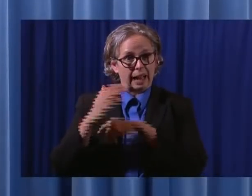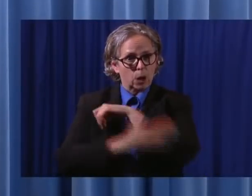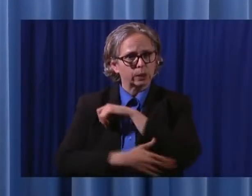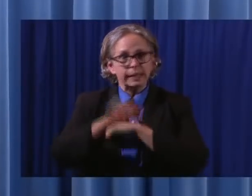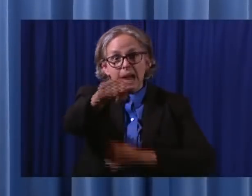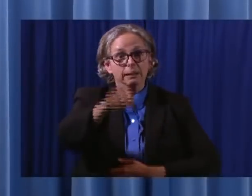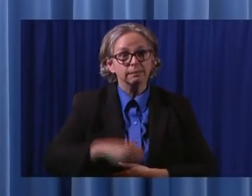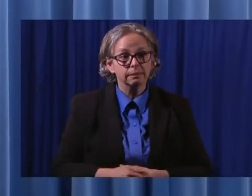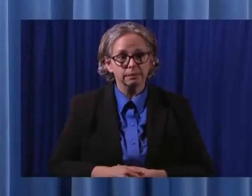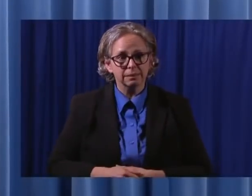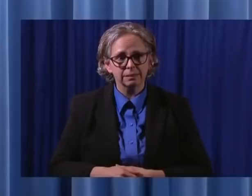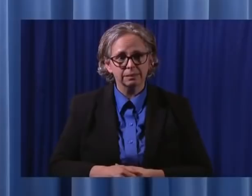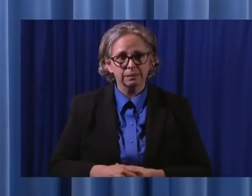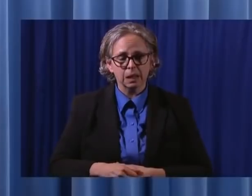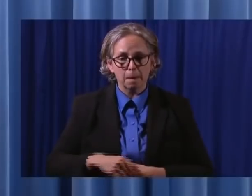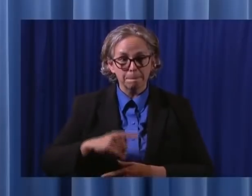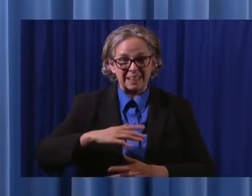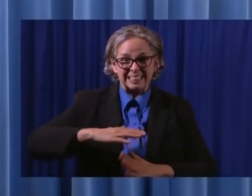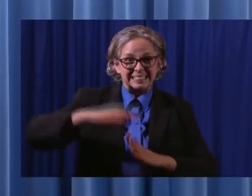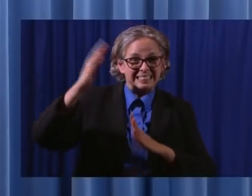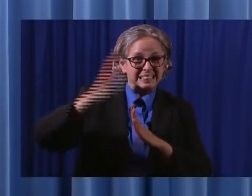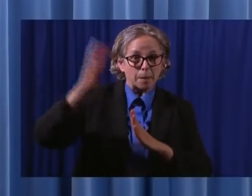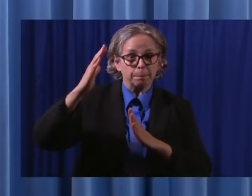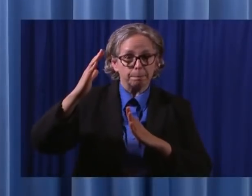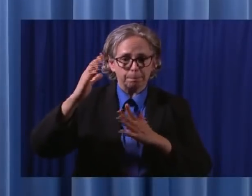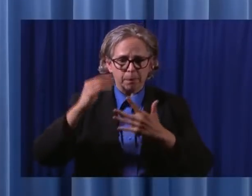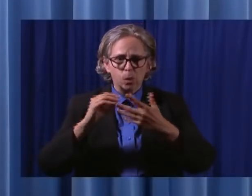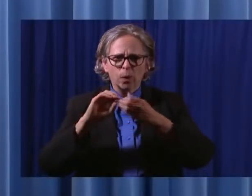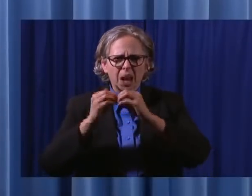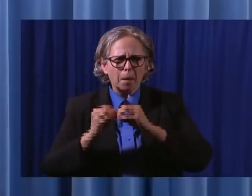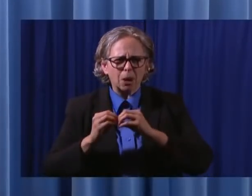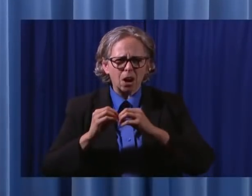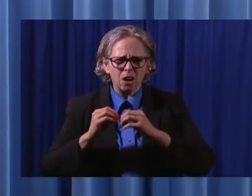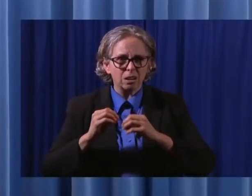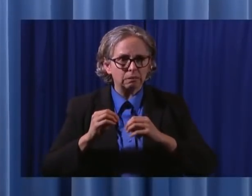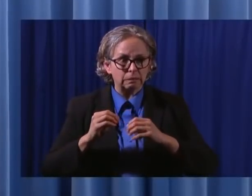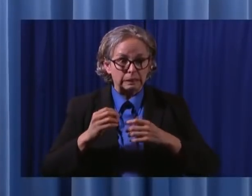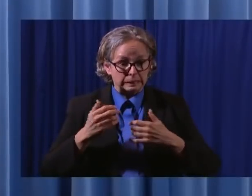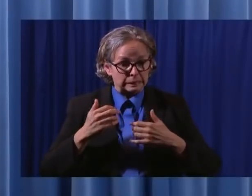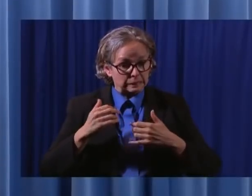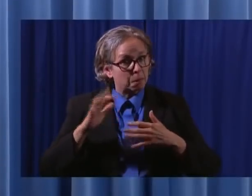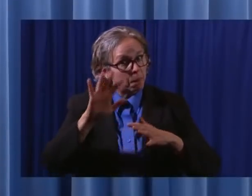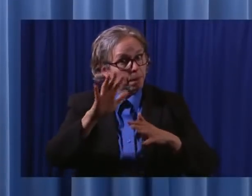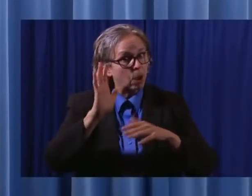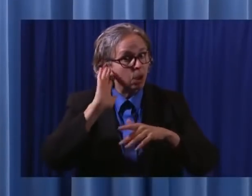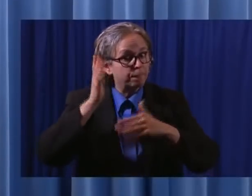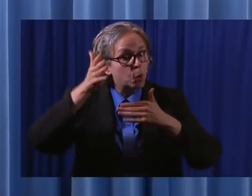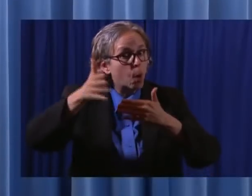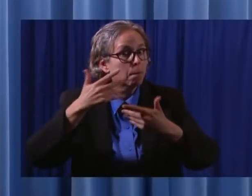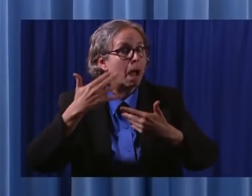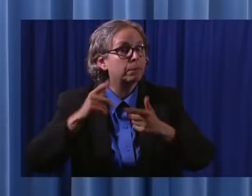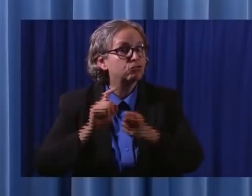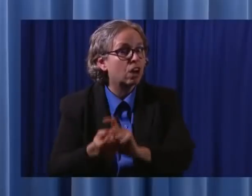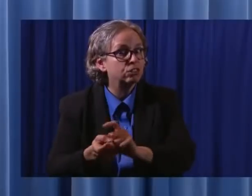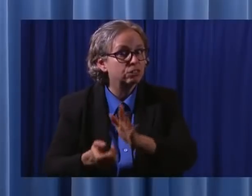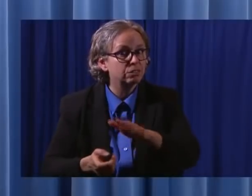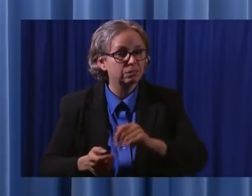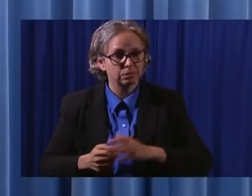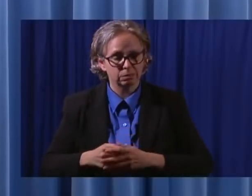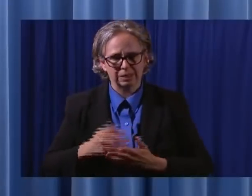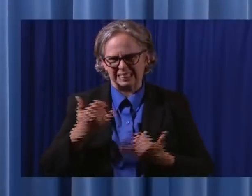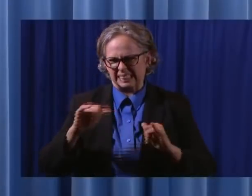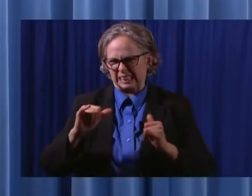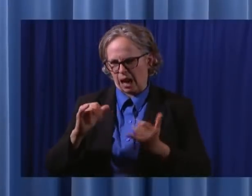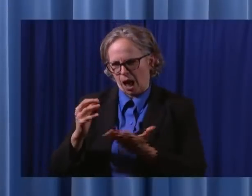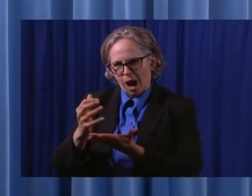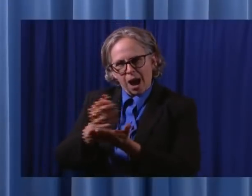today. That may change. What I'll try to do, or what I will do, is to give you a more thorough kind of description on